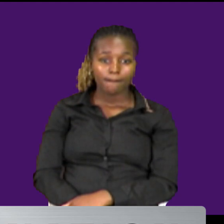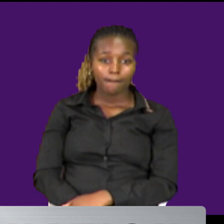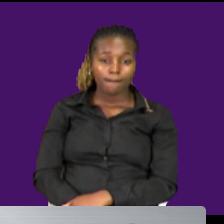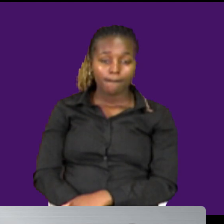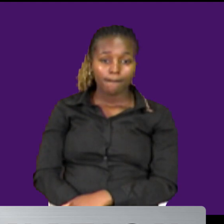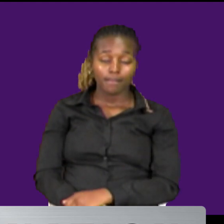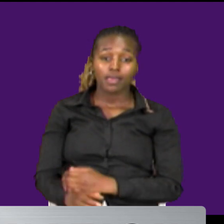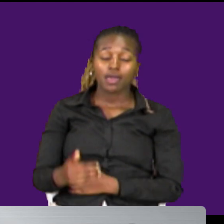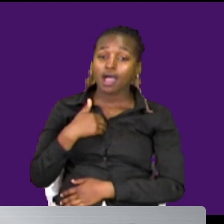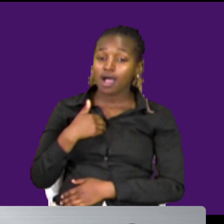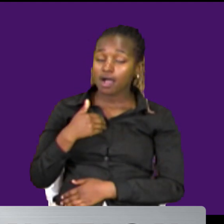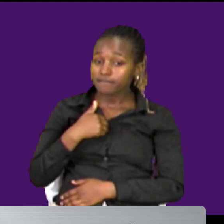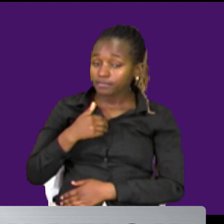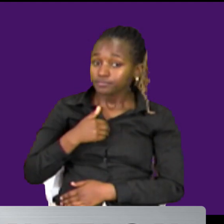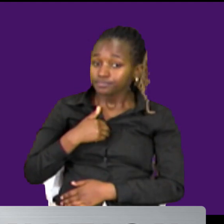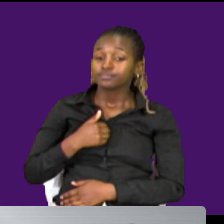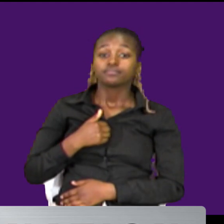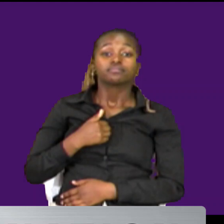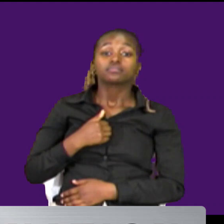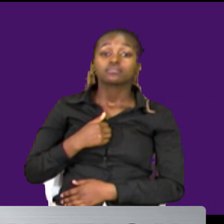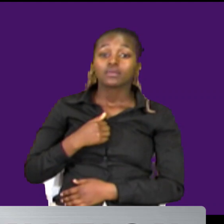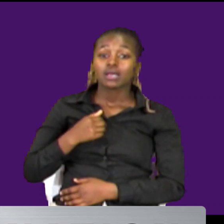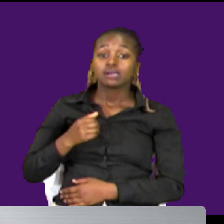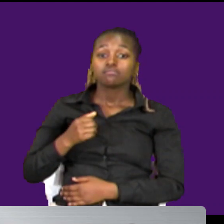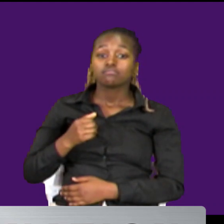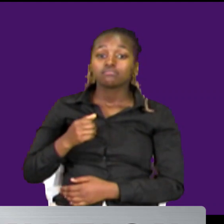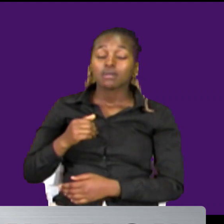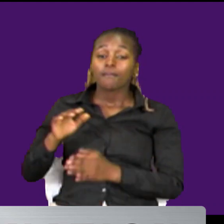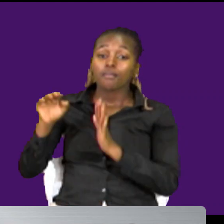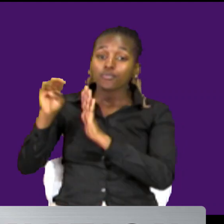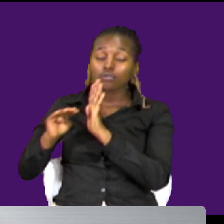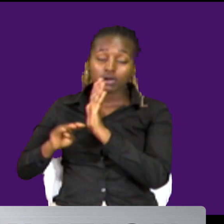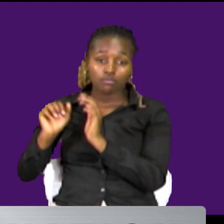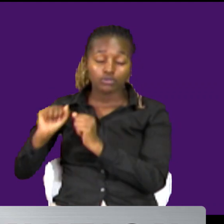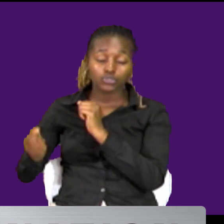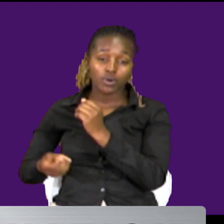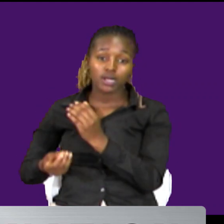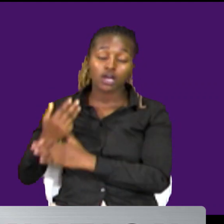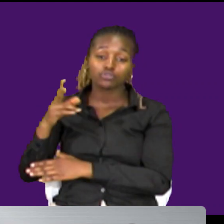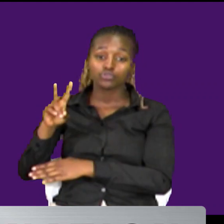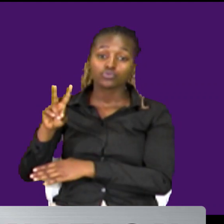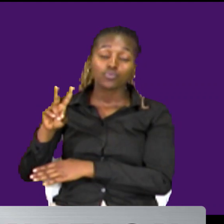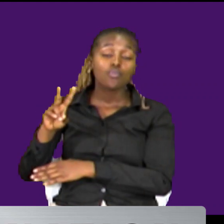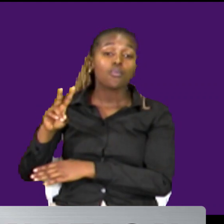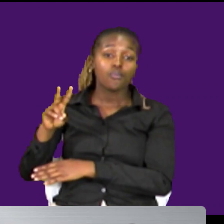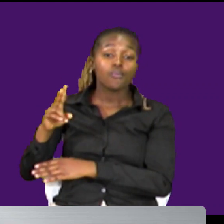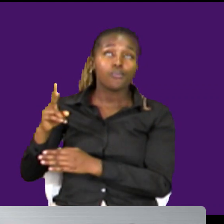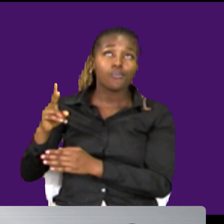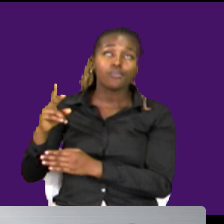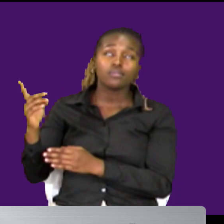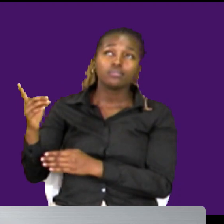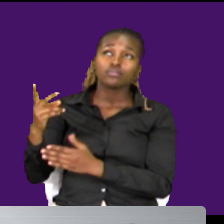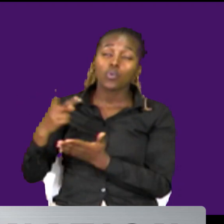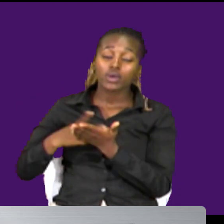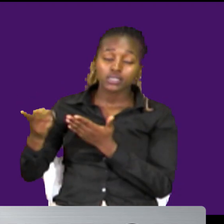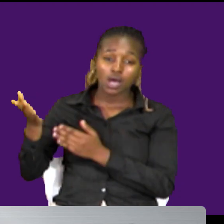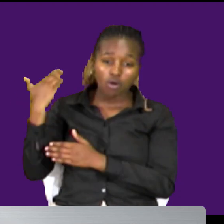Okayed by the Governor Sakaja, stated that in Nairobi, less than